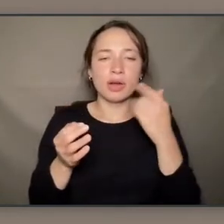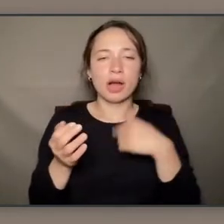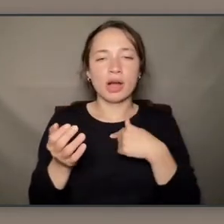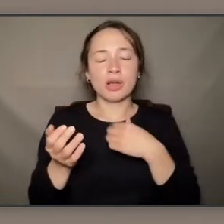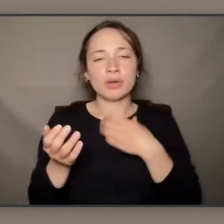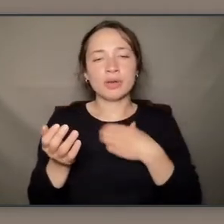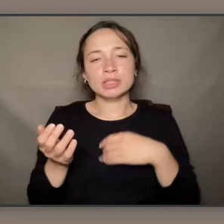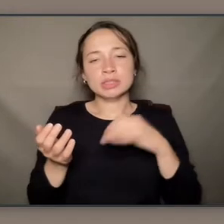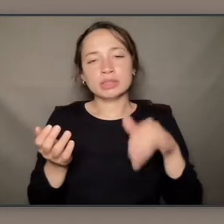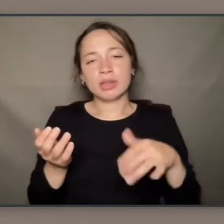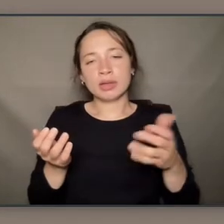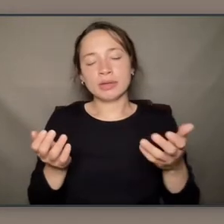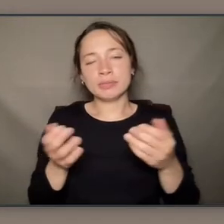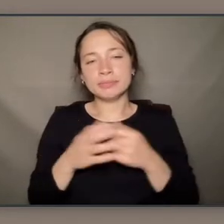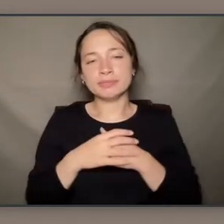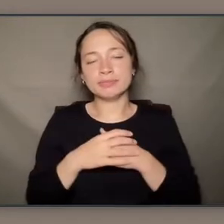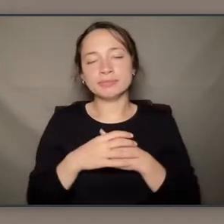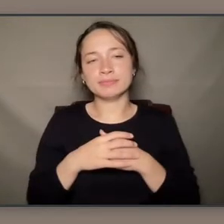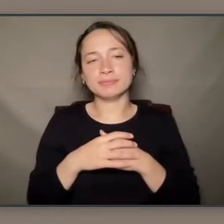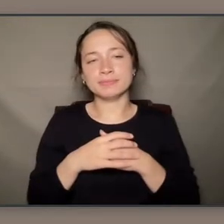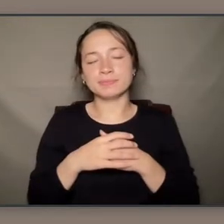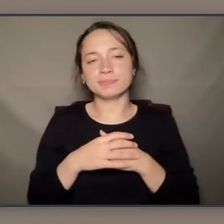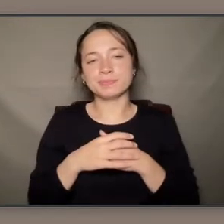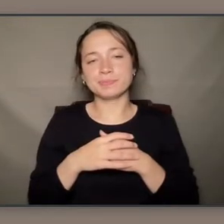you know, I wish that